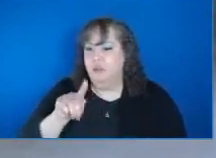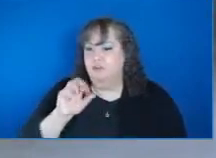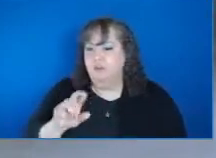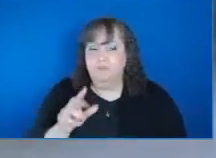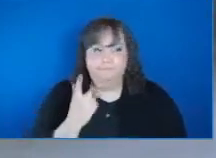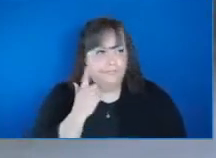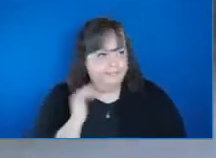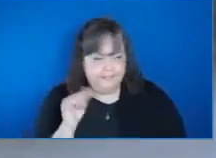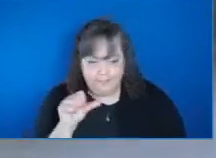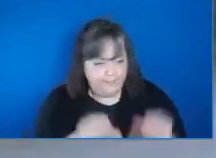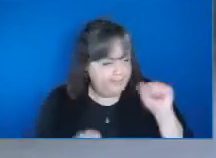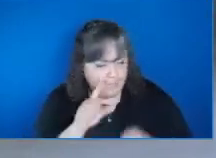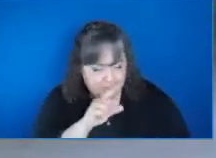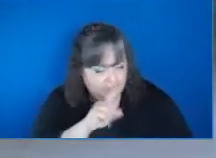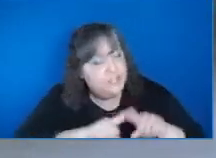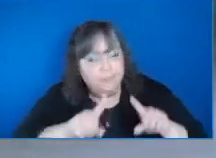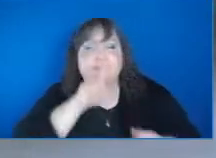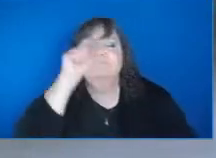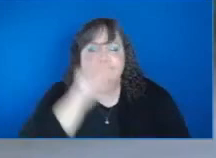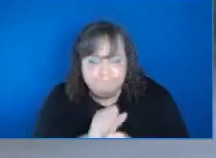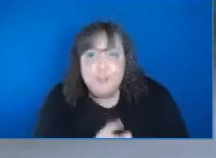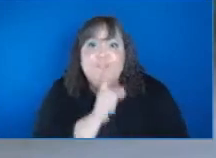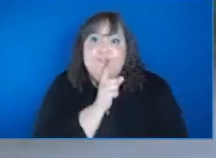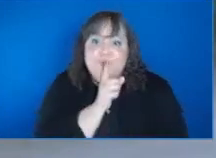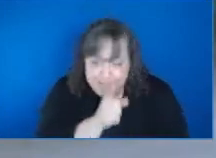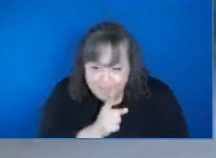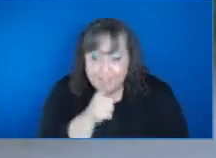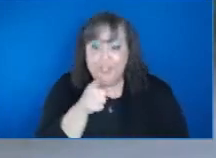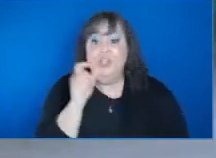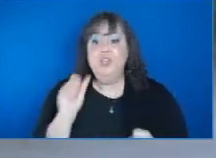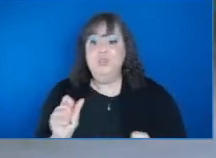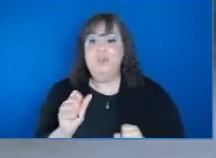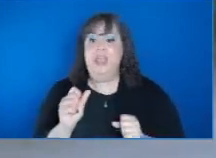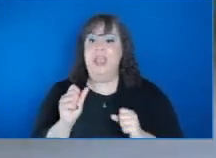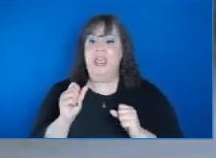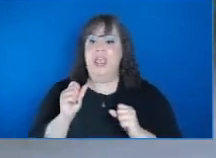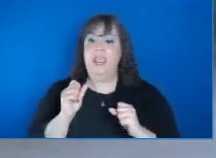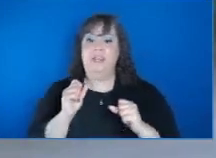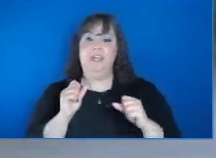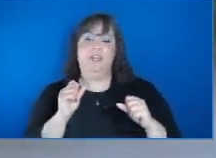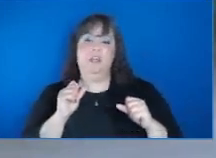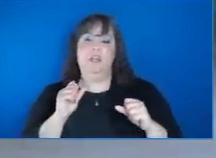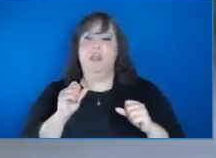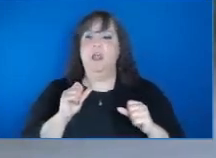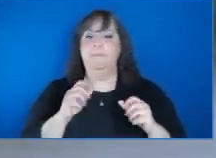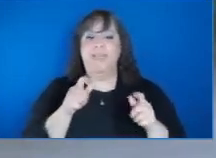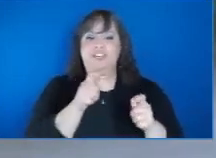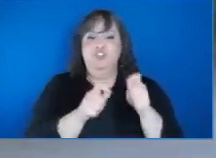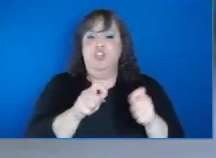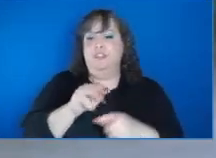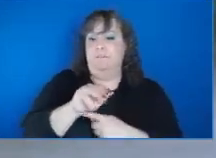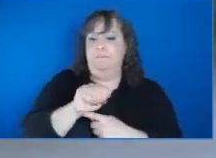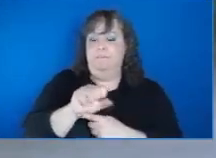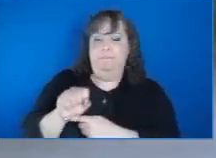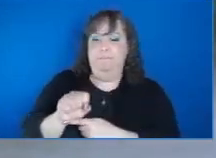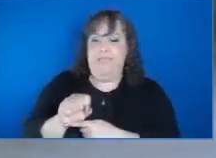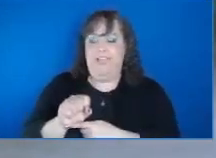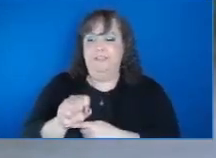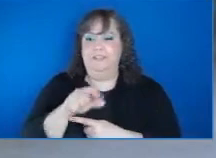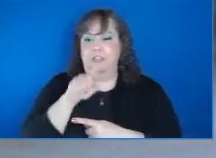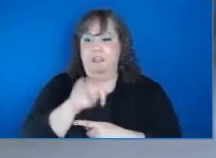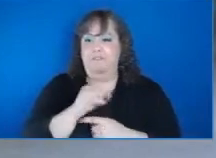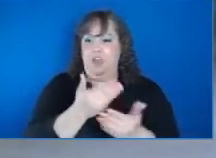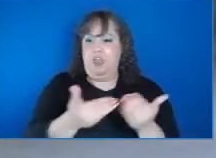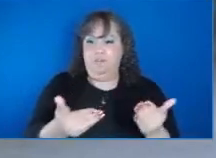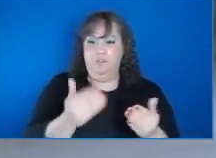it is actually for real, right? That you can, by adjusting the mass of an object, by maybe taking off some mass or putting some mass onto it, you